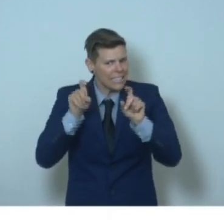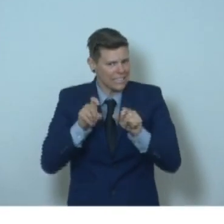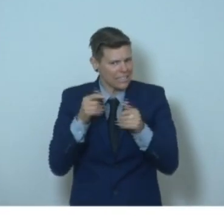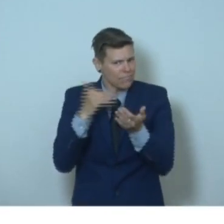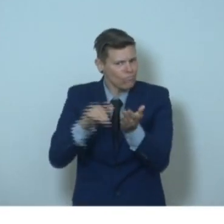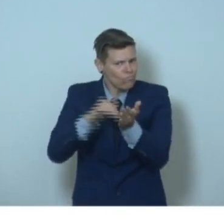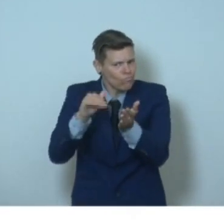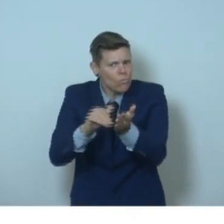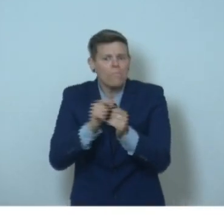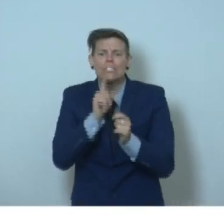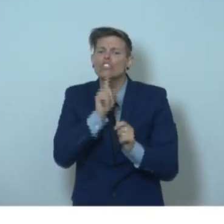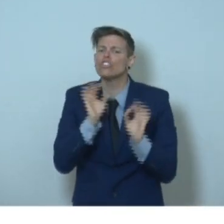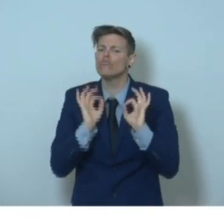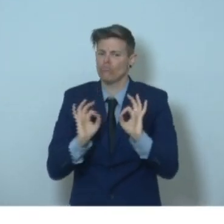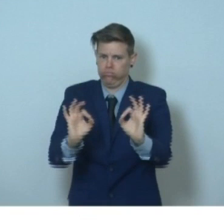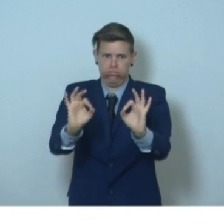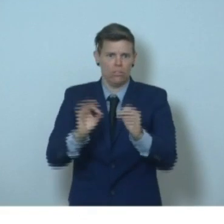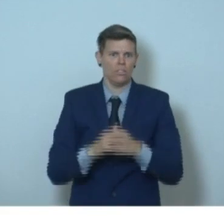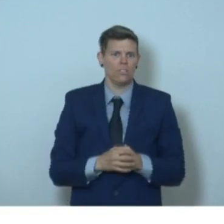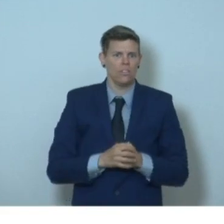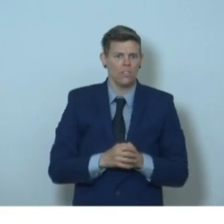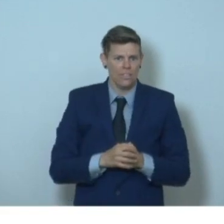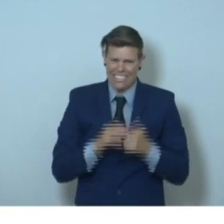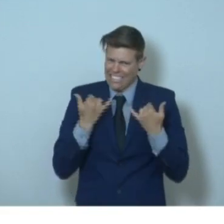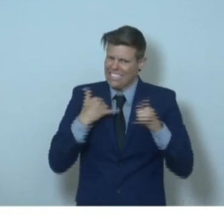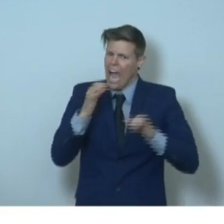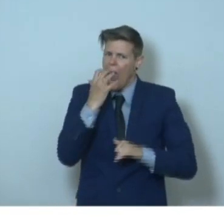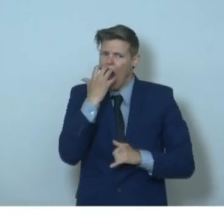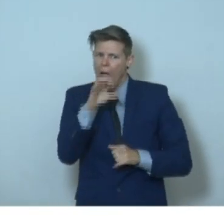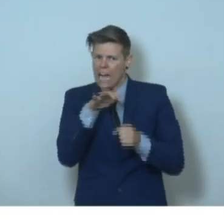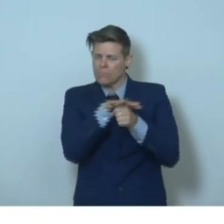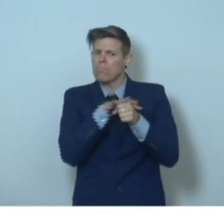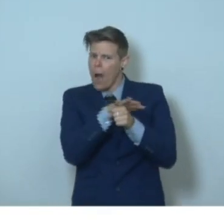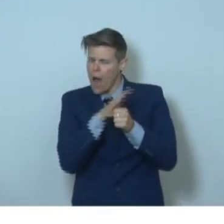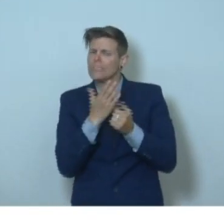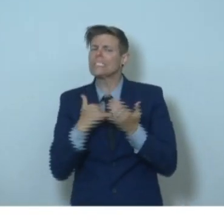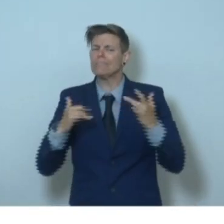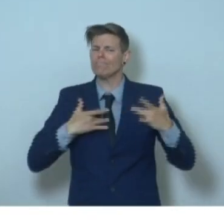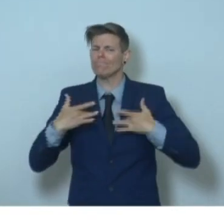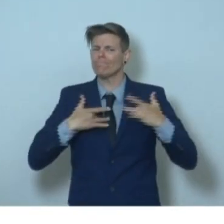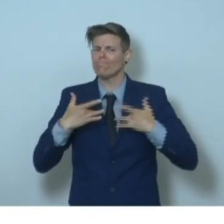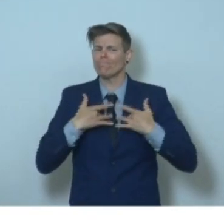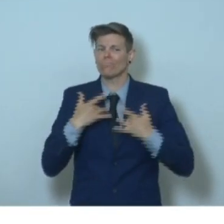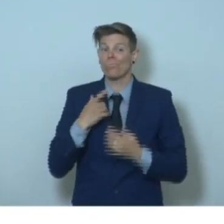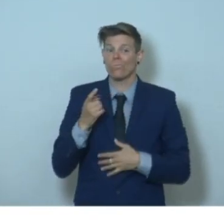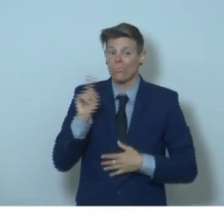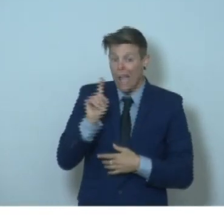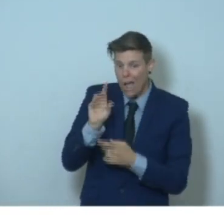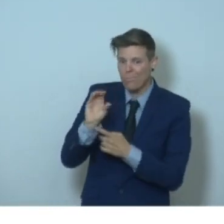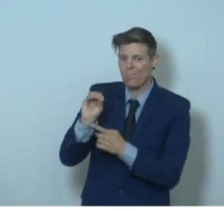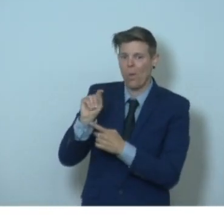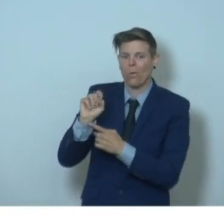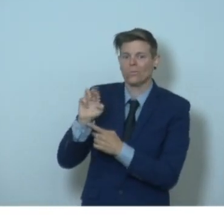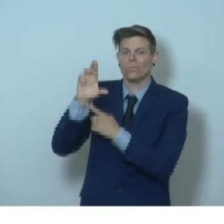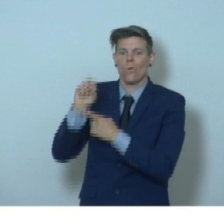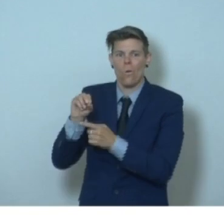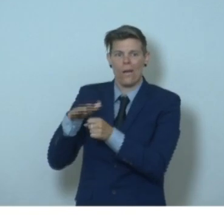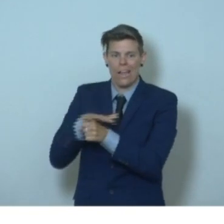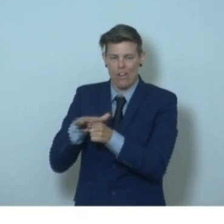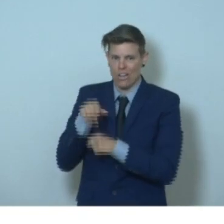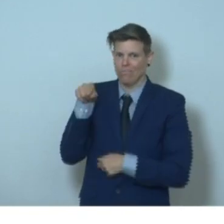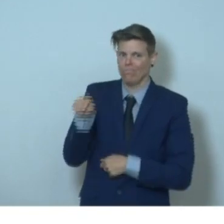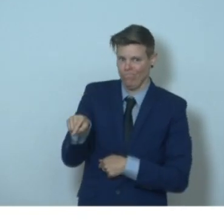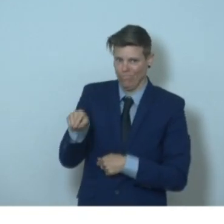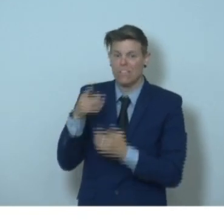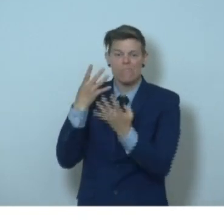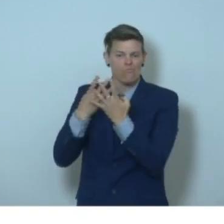continue to have some hotspots that are of concern to the state. One of them is the Otero County Prison Facility in Chaparral. And to date, we've